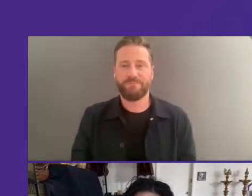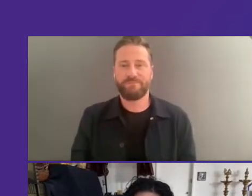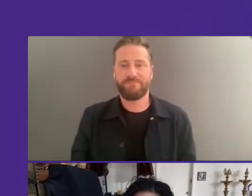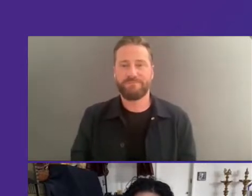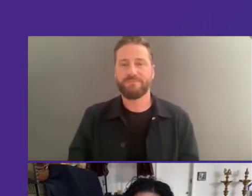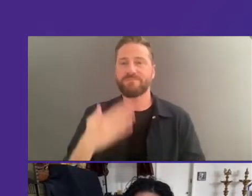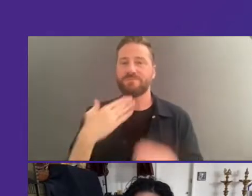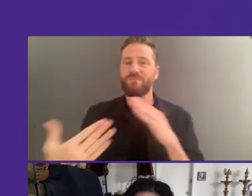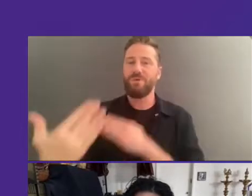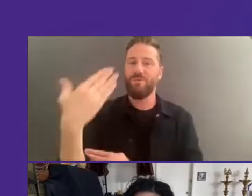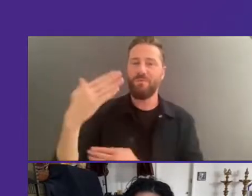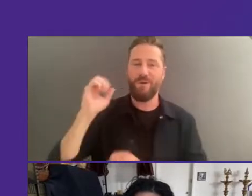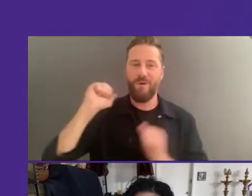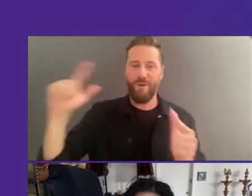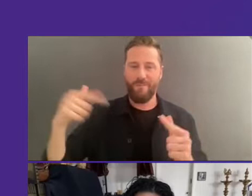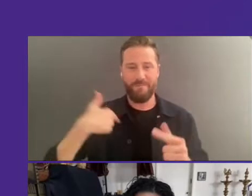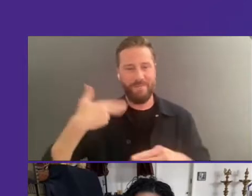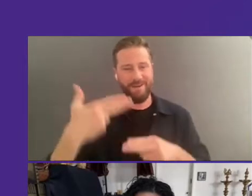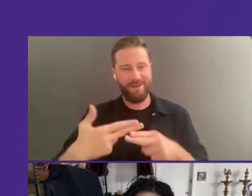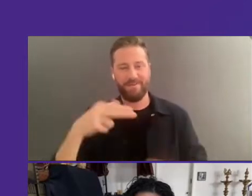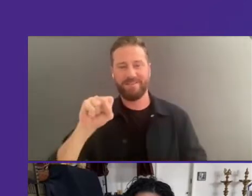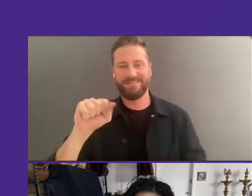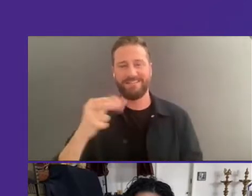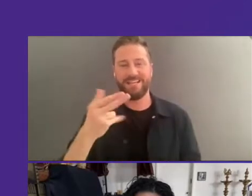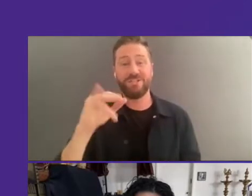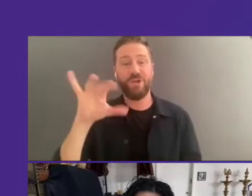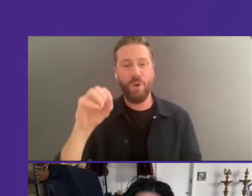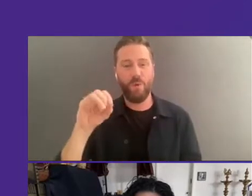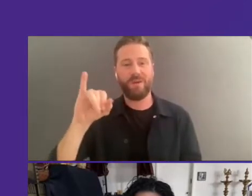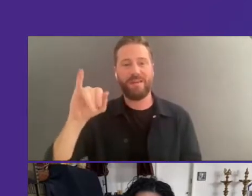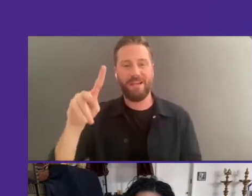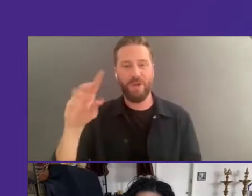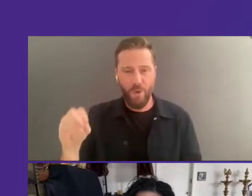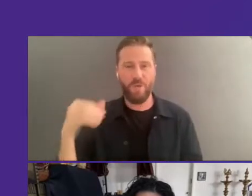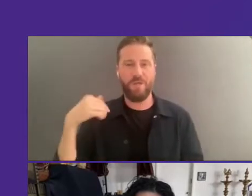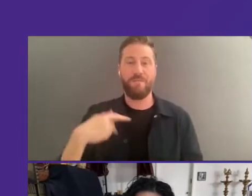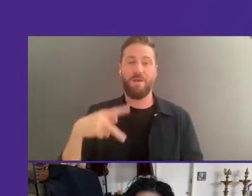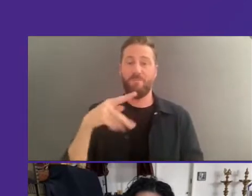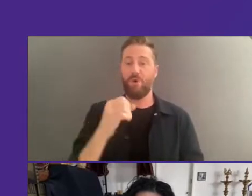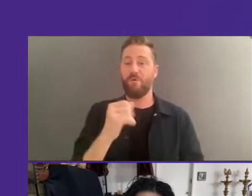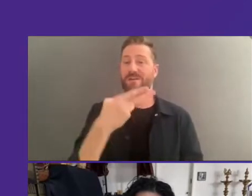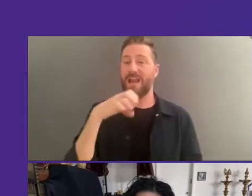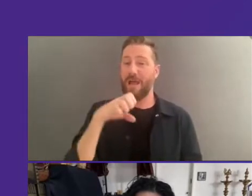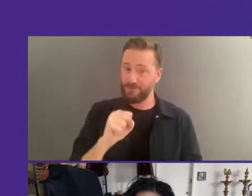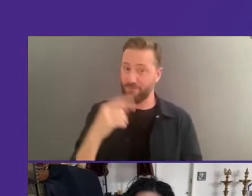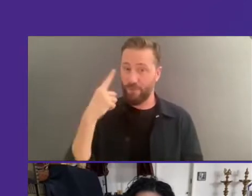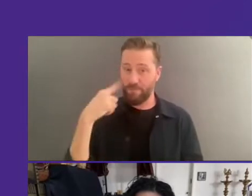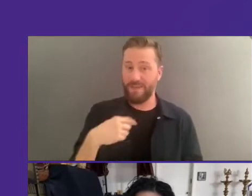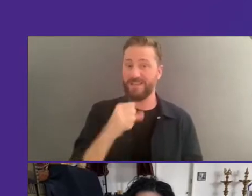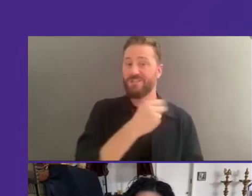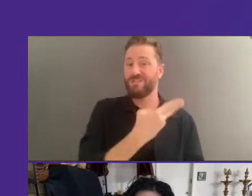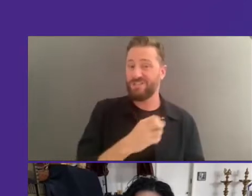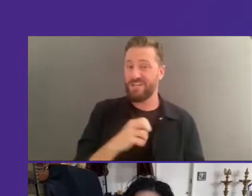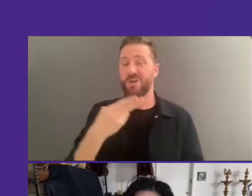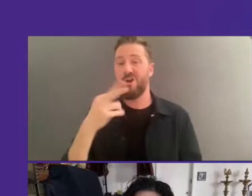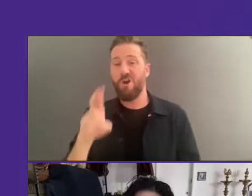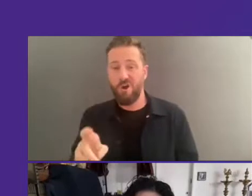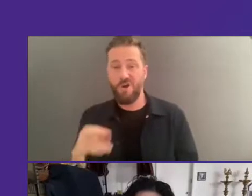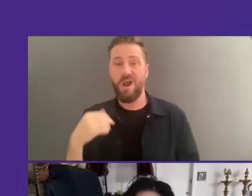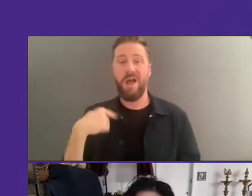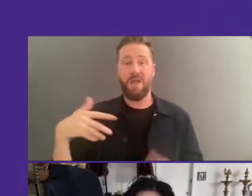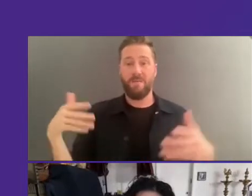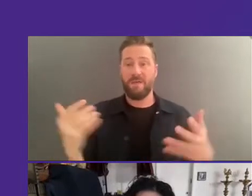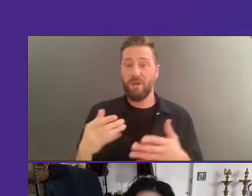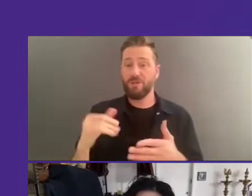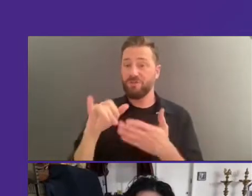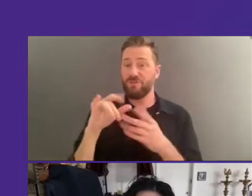Good morning, everyone. My name is Sachiyo Ito. The pronoun for me is she, her. I'm from Tokyo, Japan.